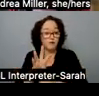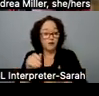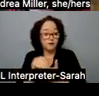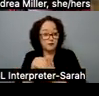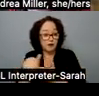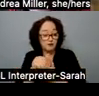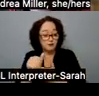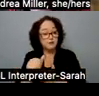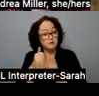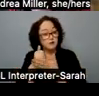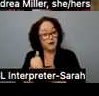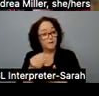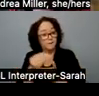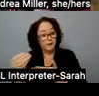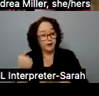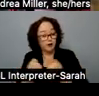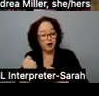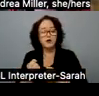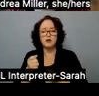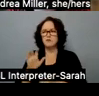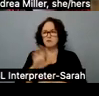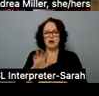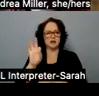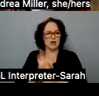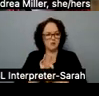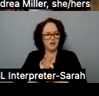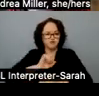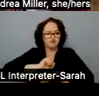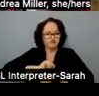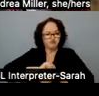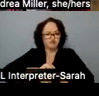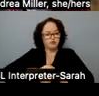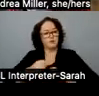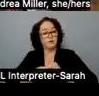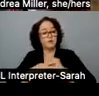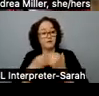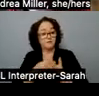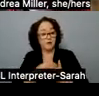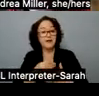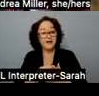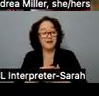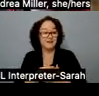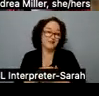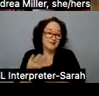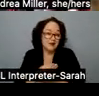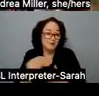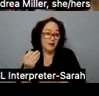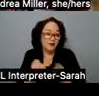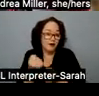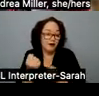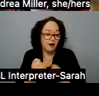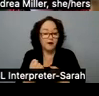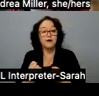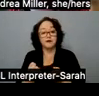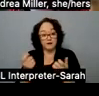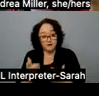that's right behind her there. And then after she bought her car, she was able to get a better job. And so she was then able to move out of the tax